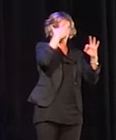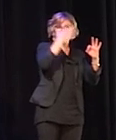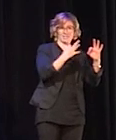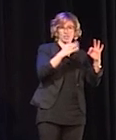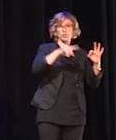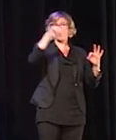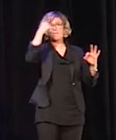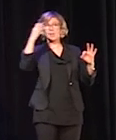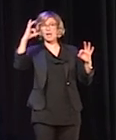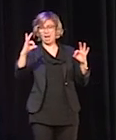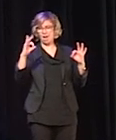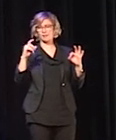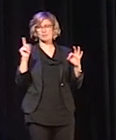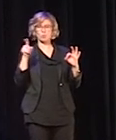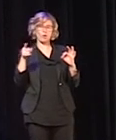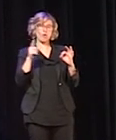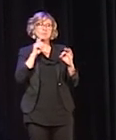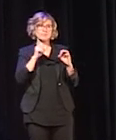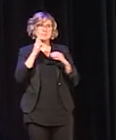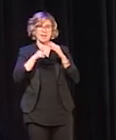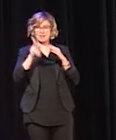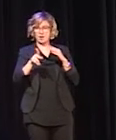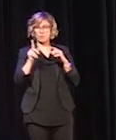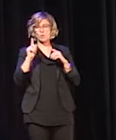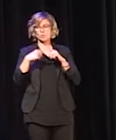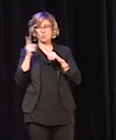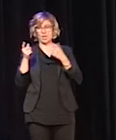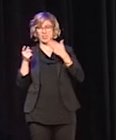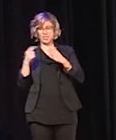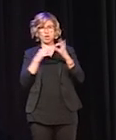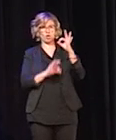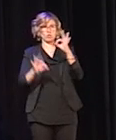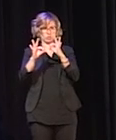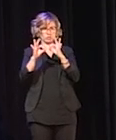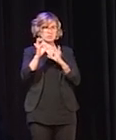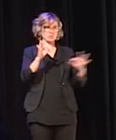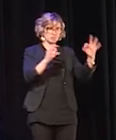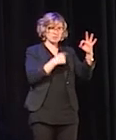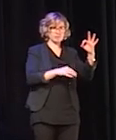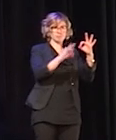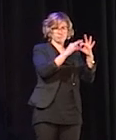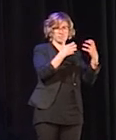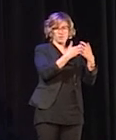end up or where I understand that they end up. So once I know that they're there, I meet them with that, they go there, I meet them with that, and so on.